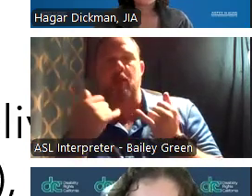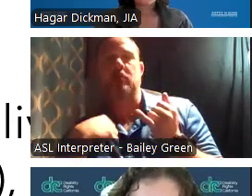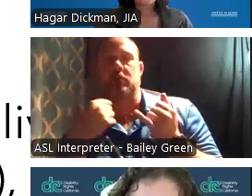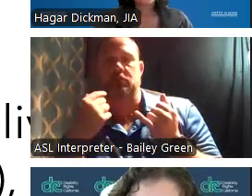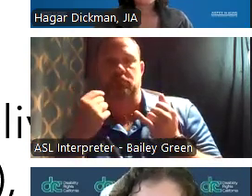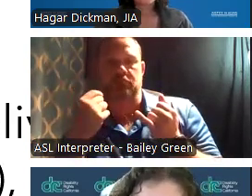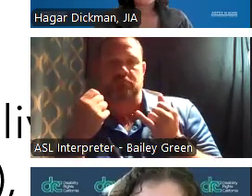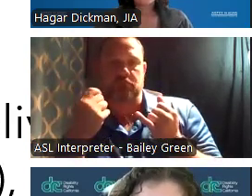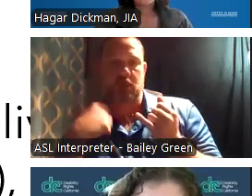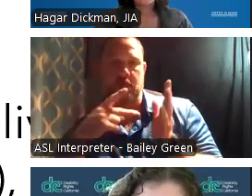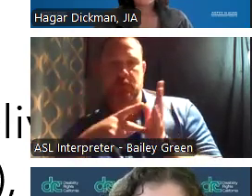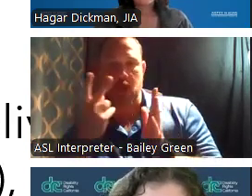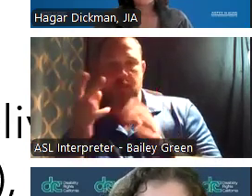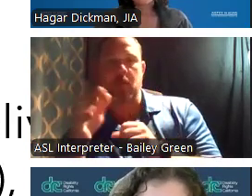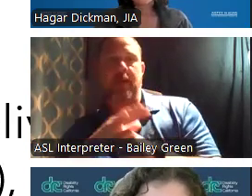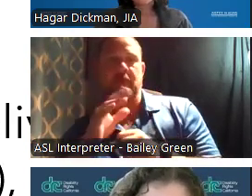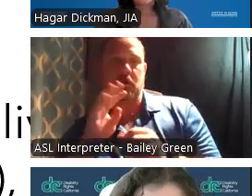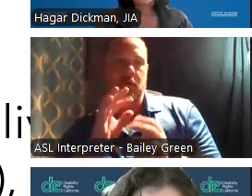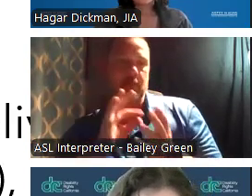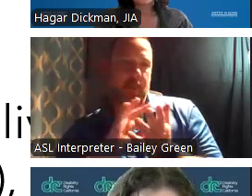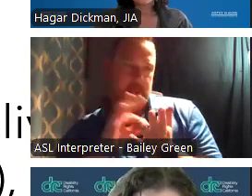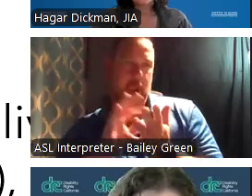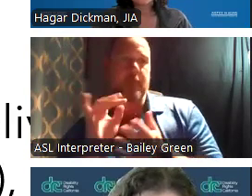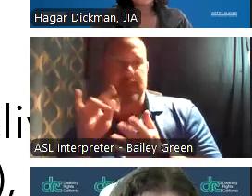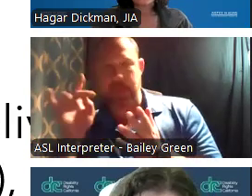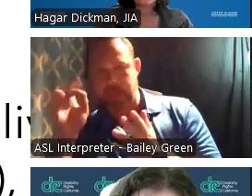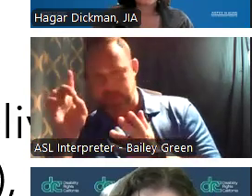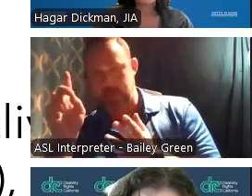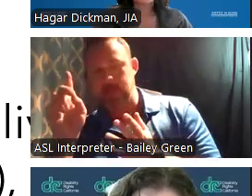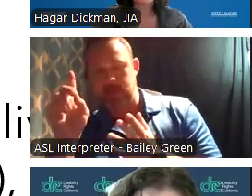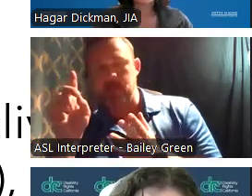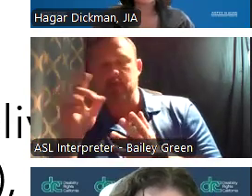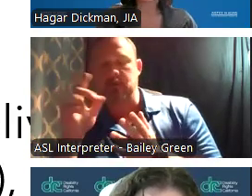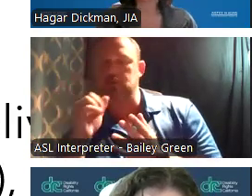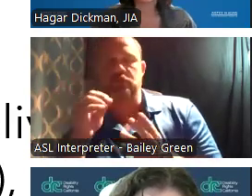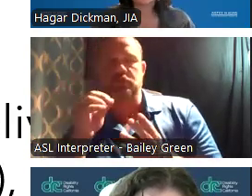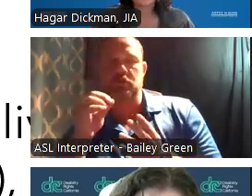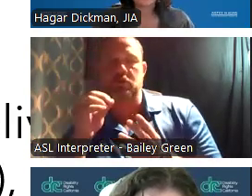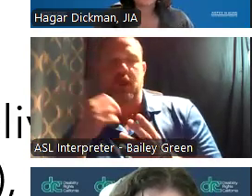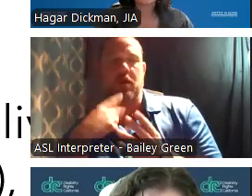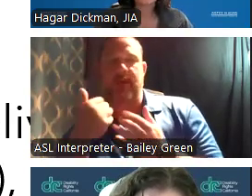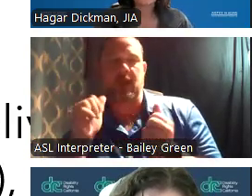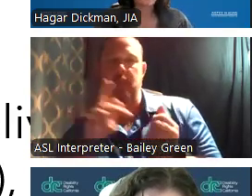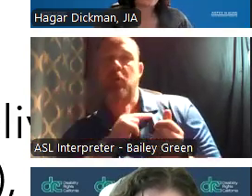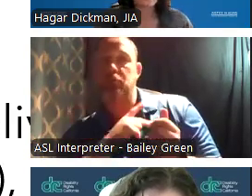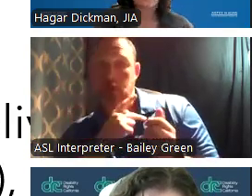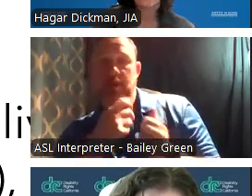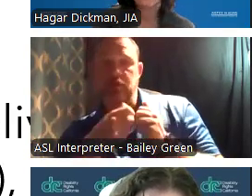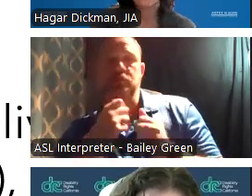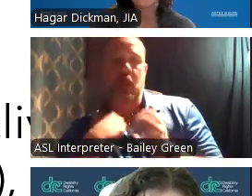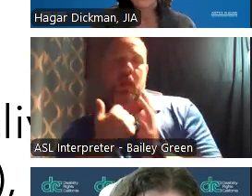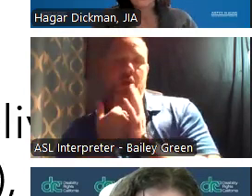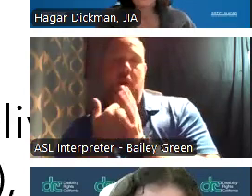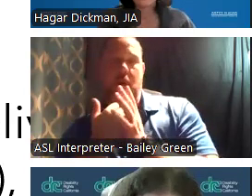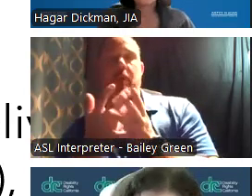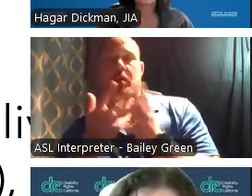meaning I am double cover Medicare, Medicaid. So I don't have any personal issues, but I help a lot of people